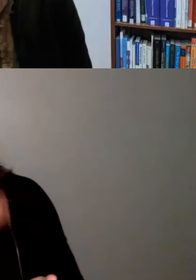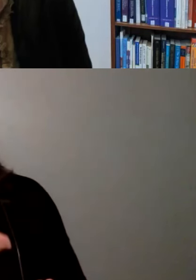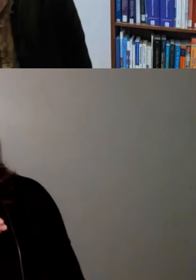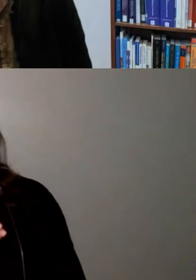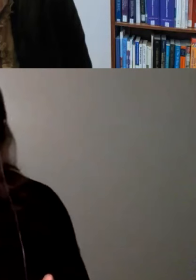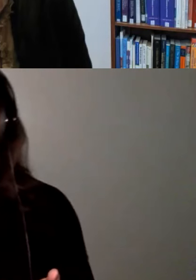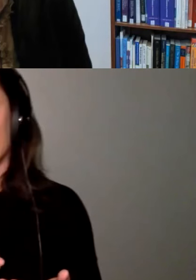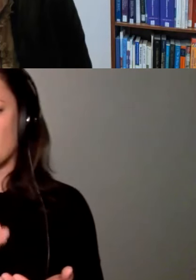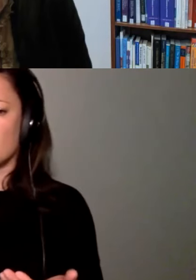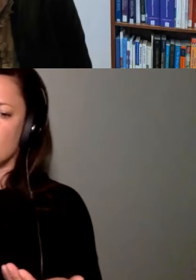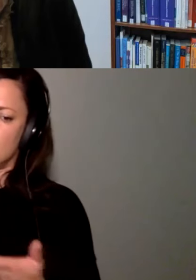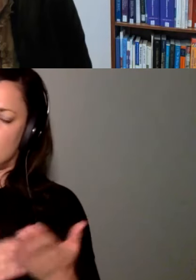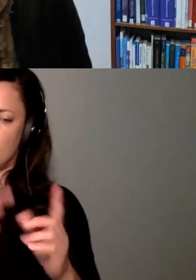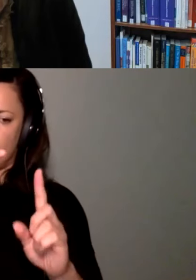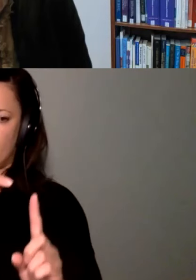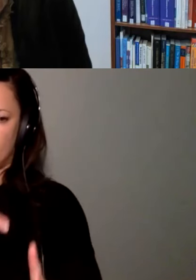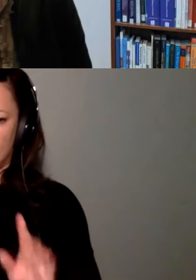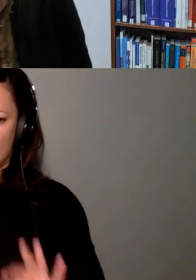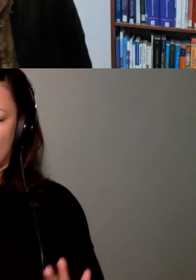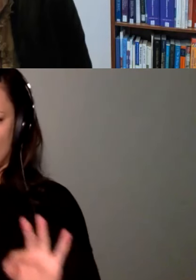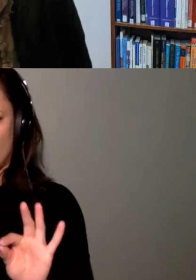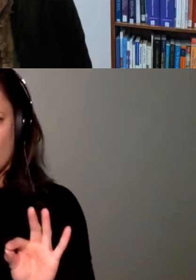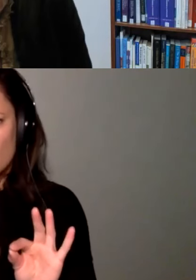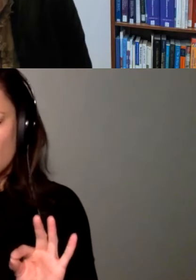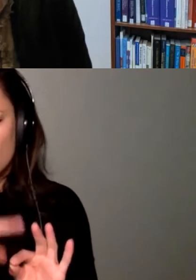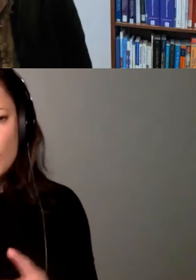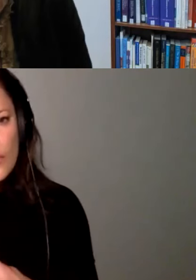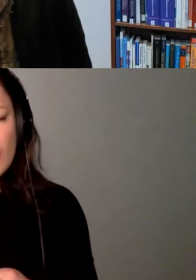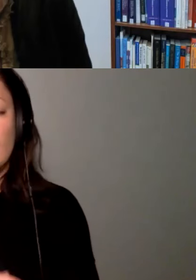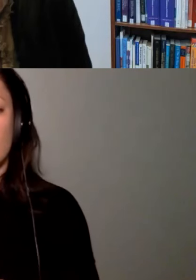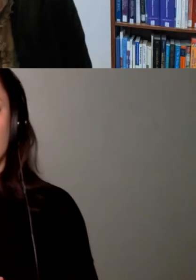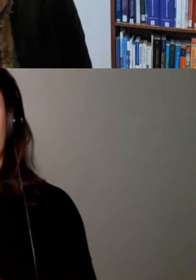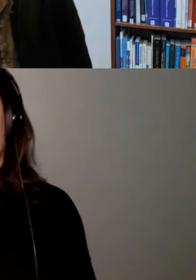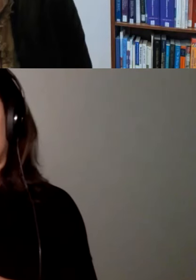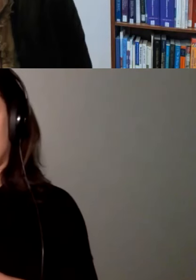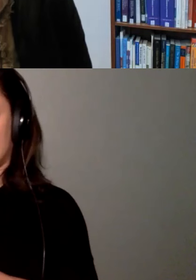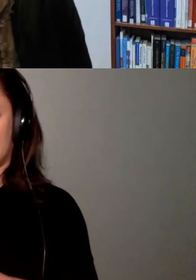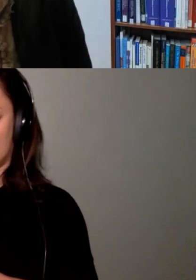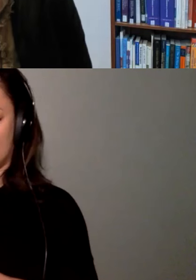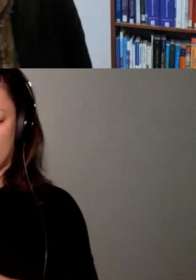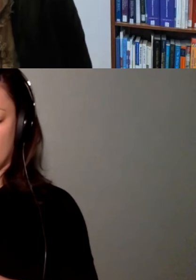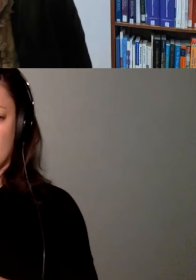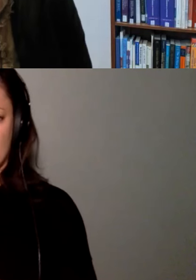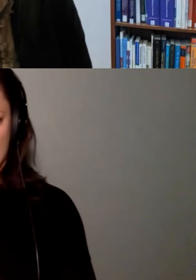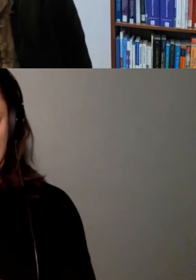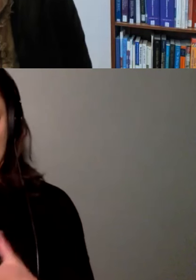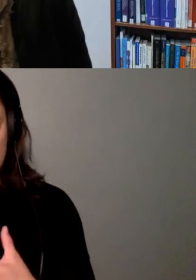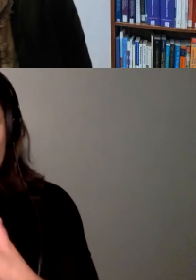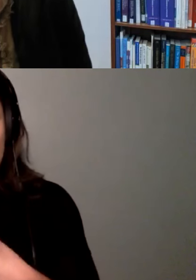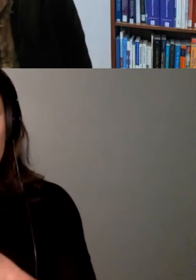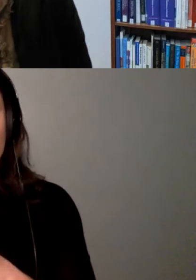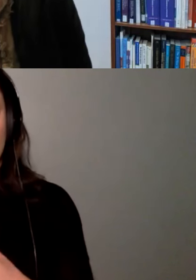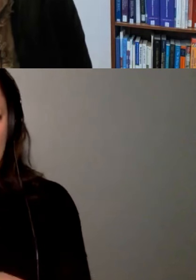are some key points to consider. Integrated care. It's essential to integrate mental